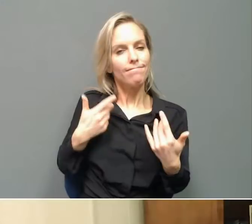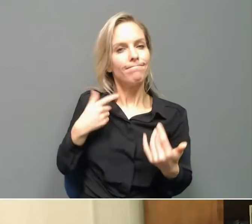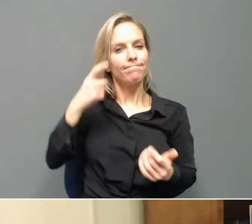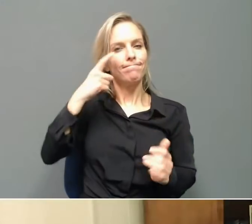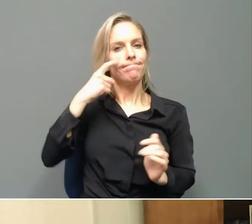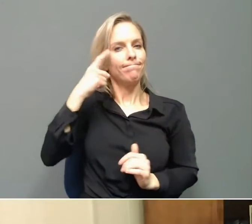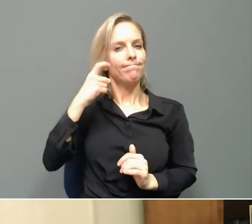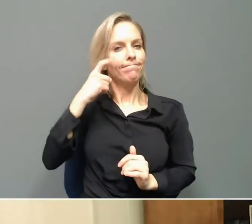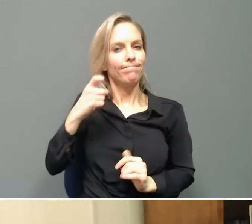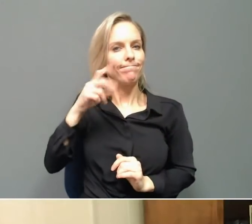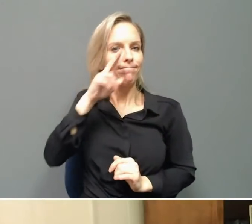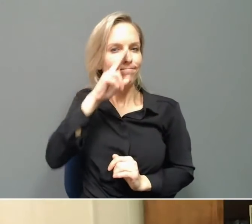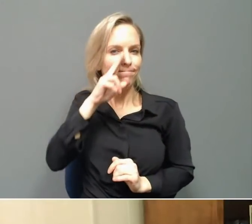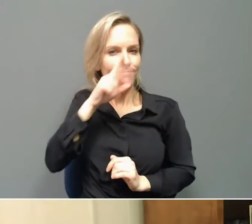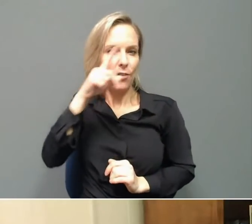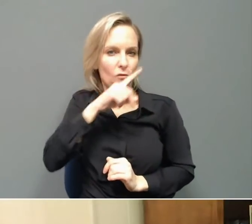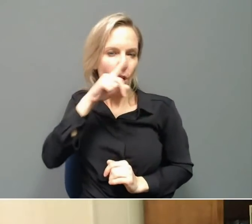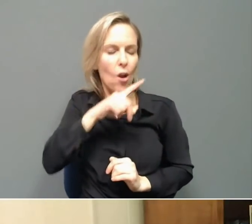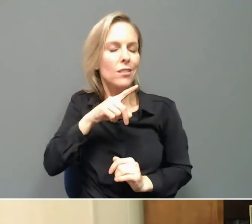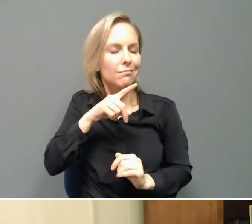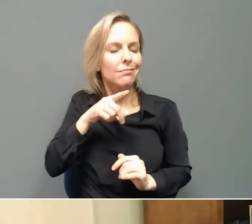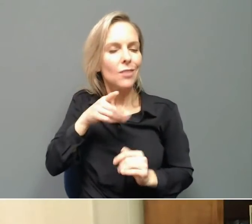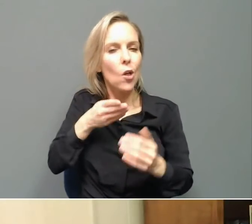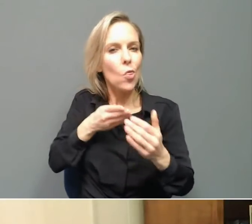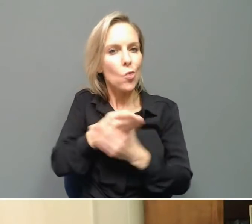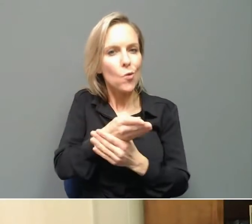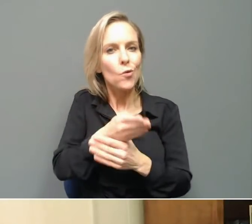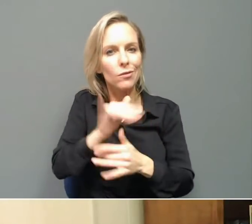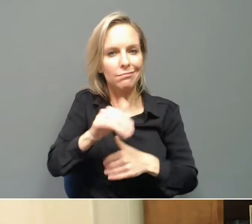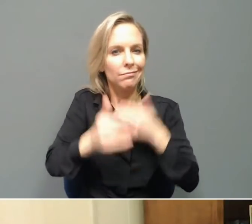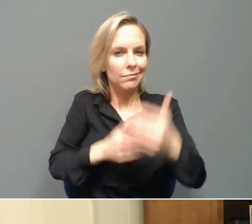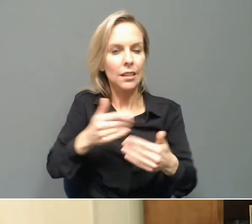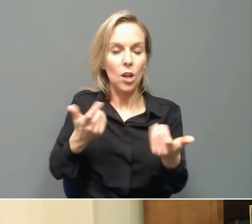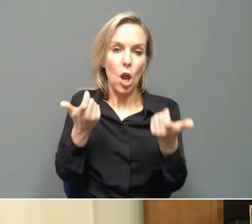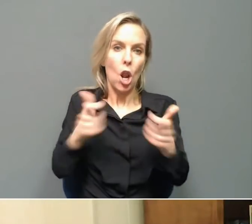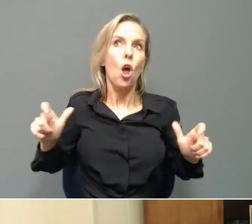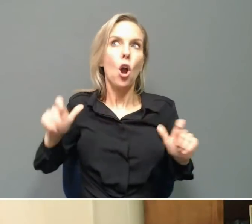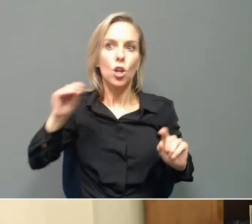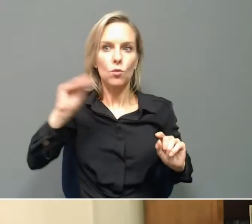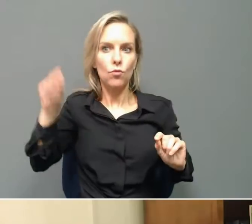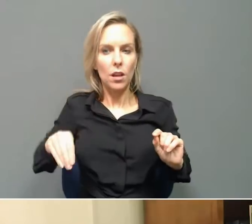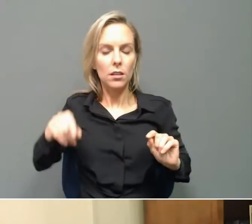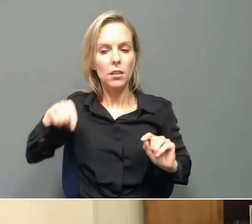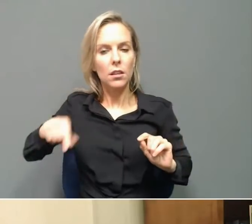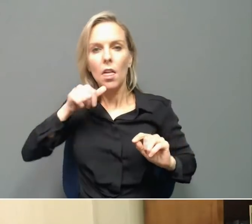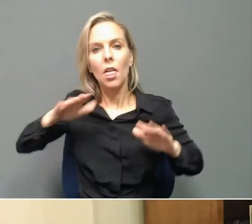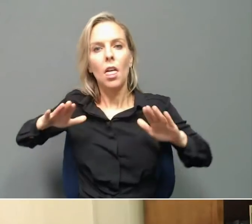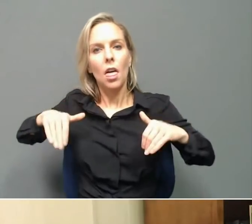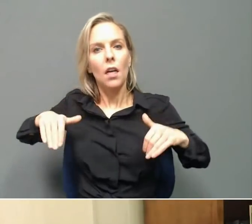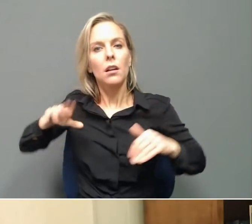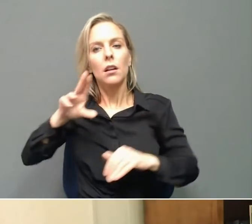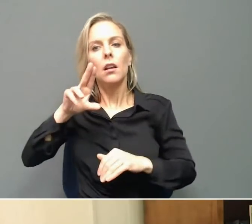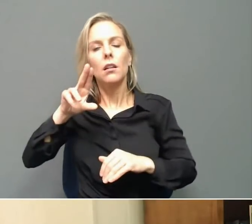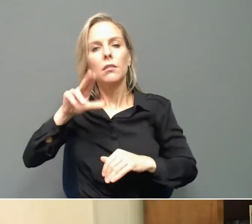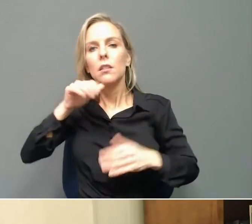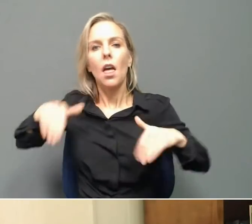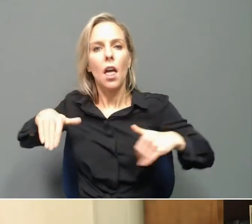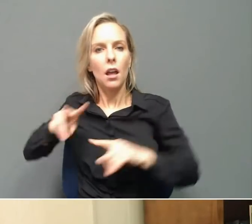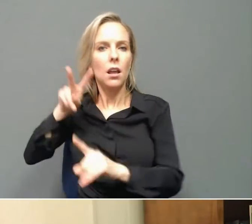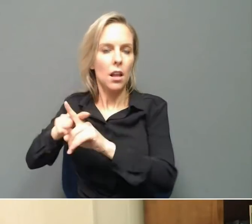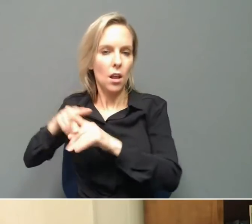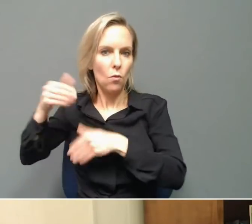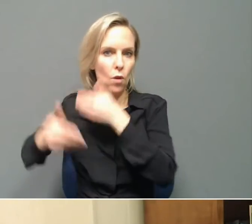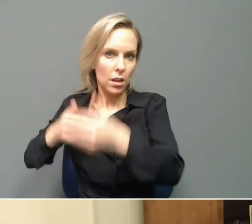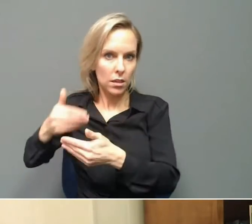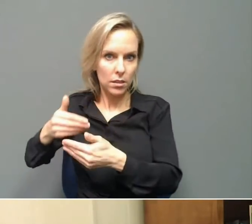various mechanisms. Still a large percent of unprocessed claims that we have had in